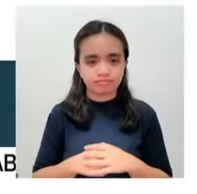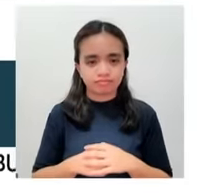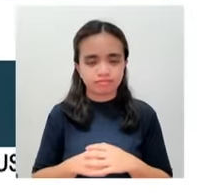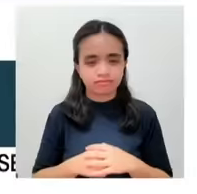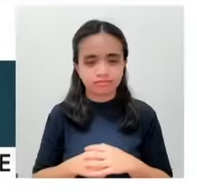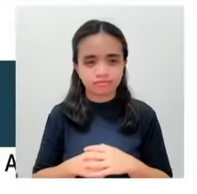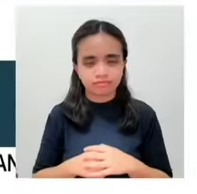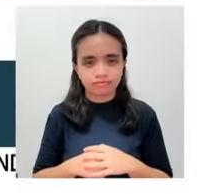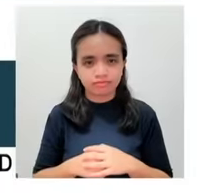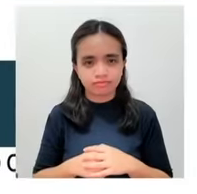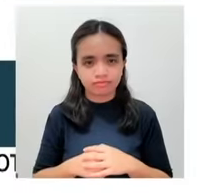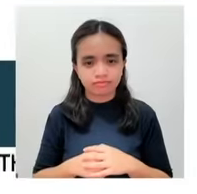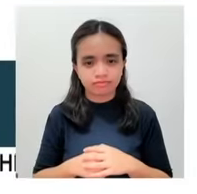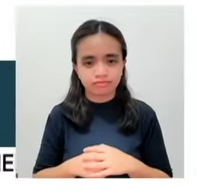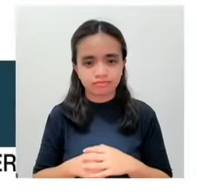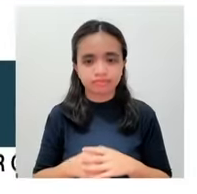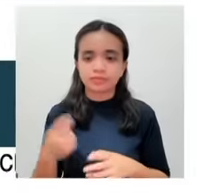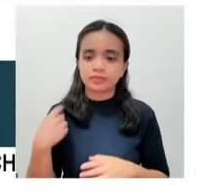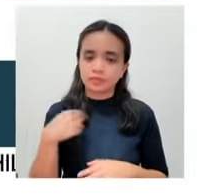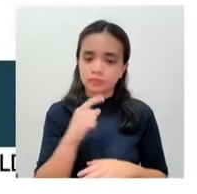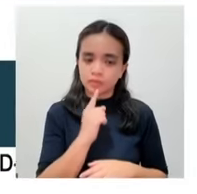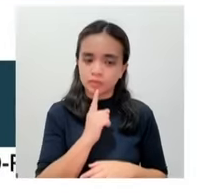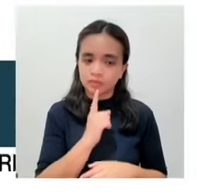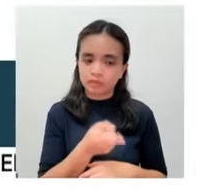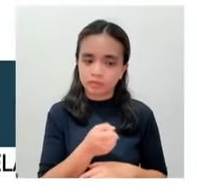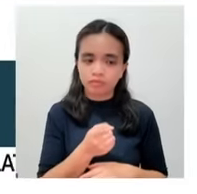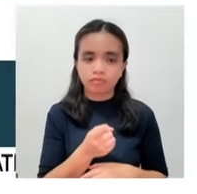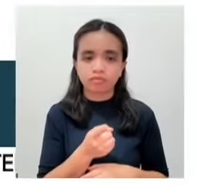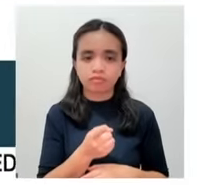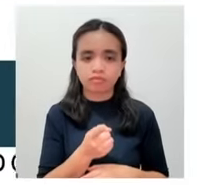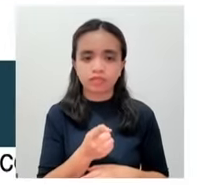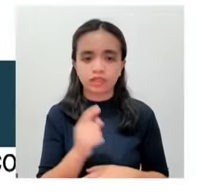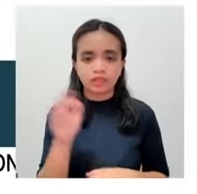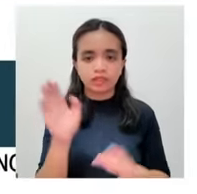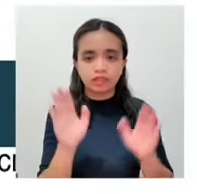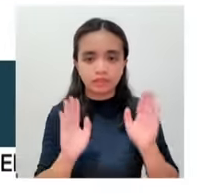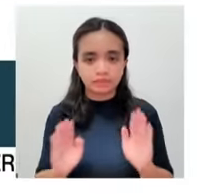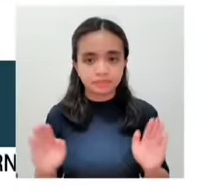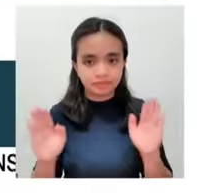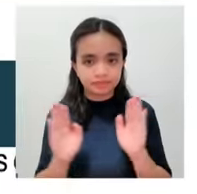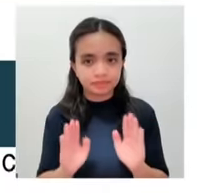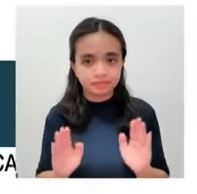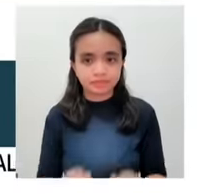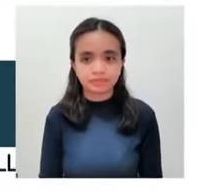So they made a date for Sunday. Mm.